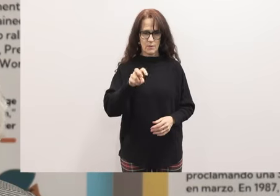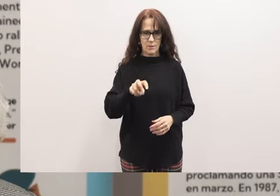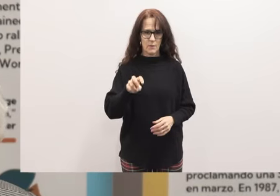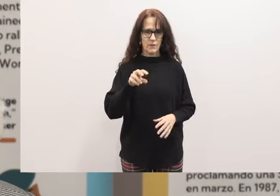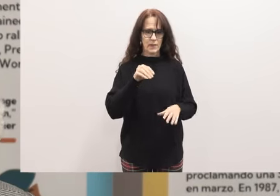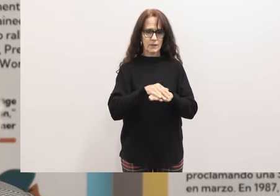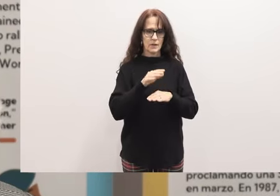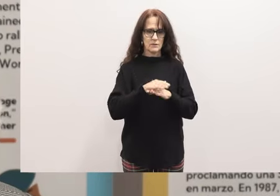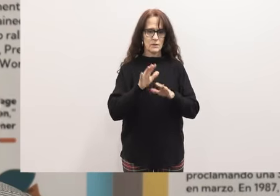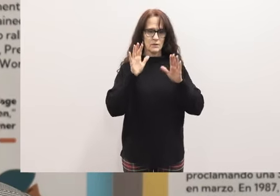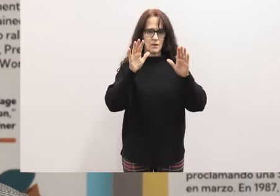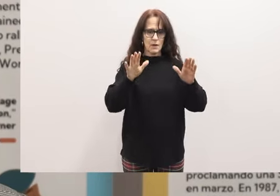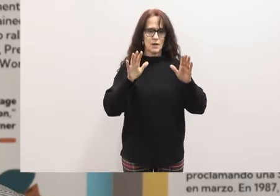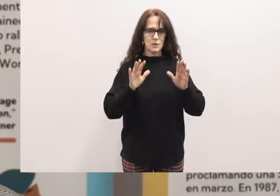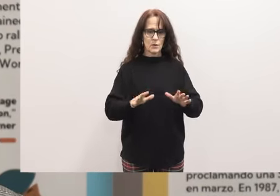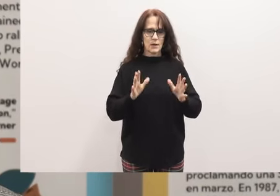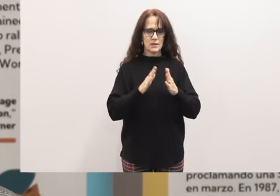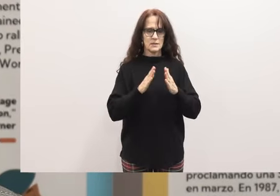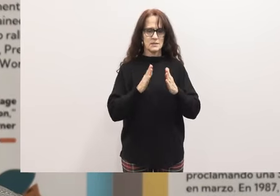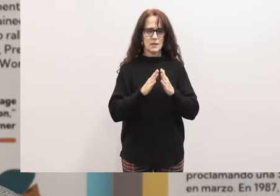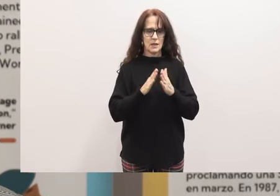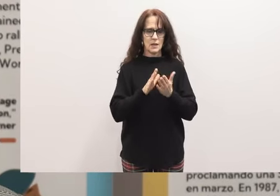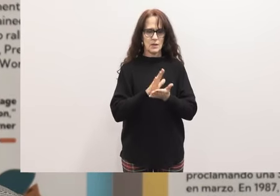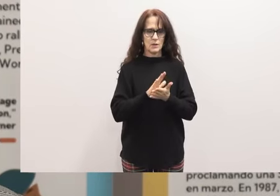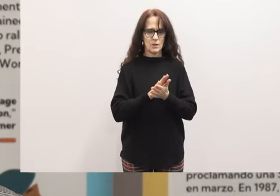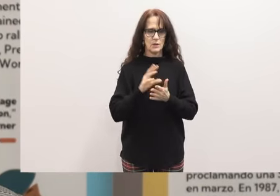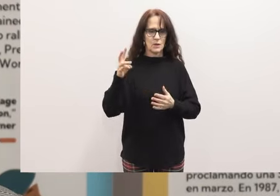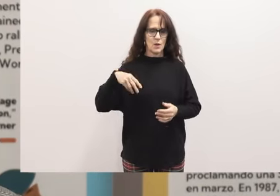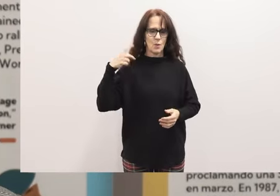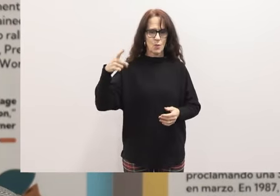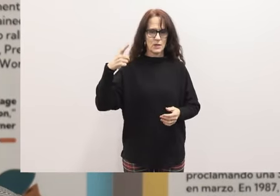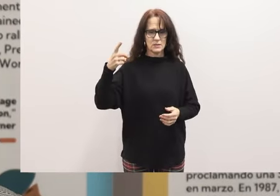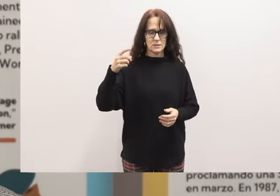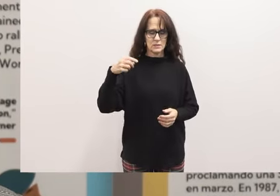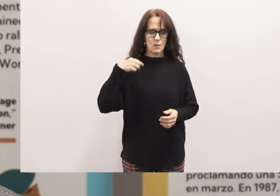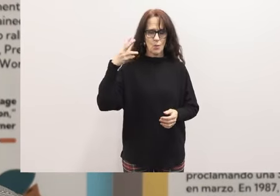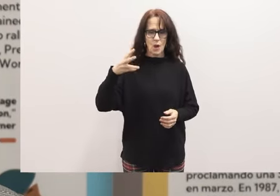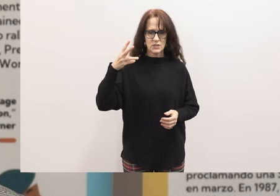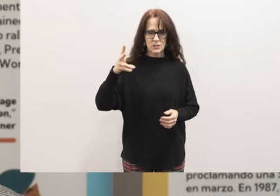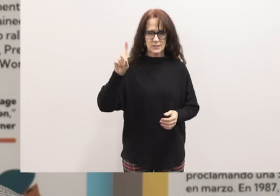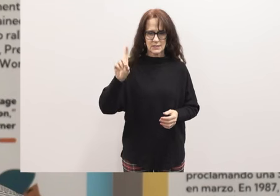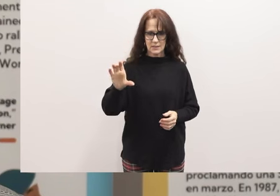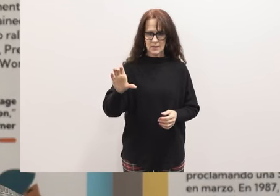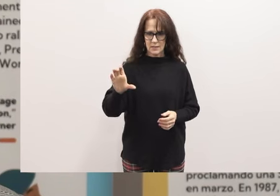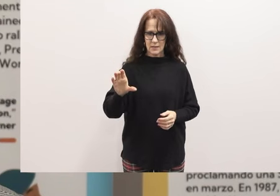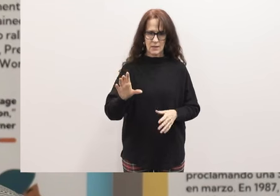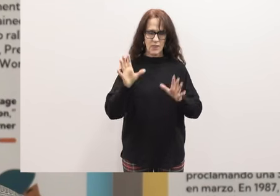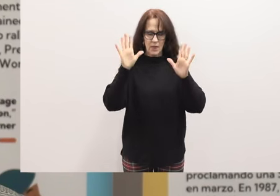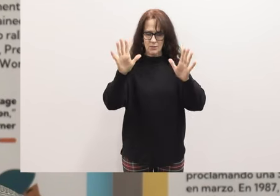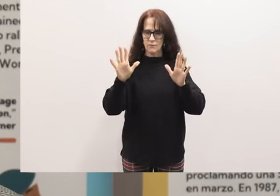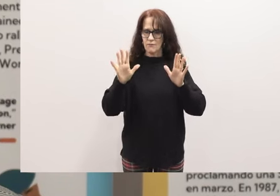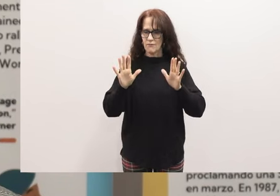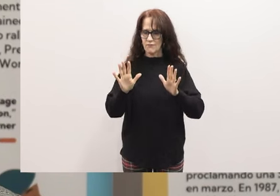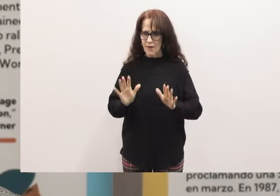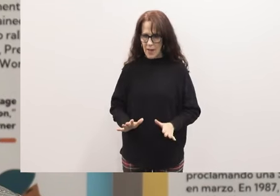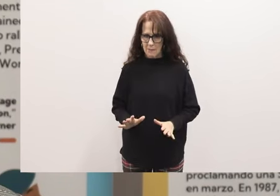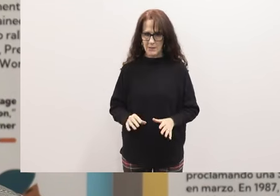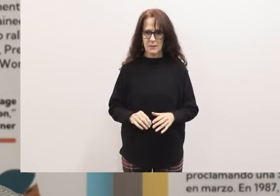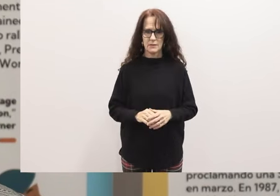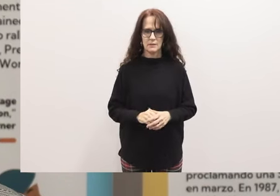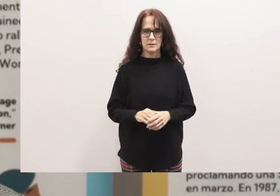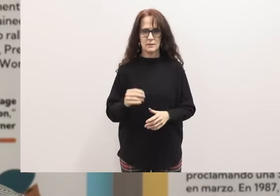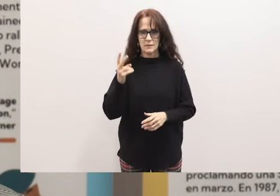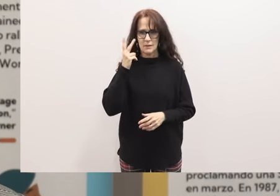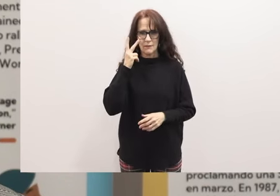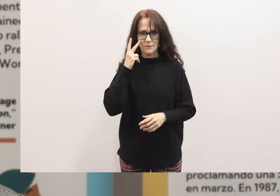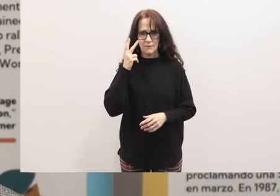Great City Schools Conference in Washington, D.C., which was, I thought, fabulous. In fact, if you would have